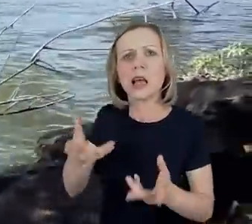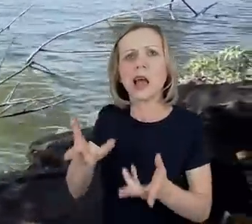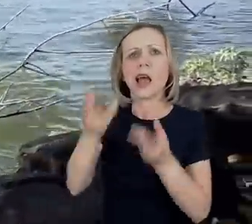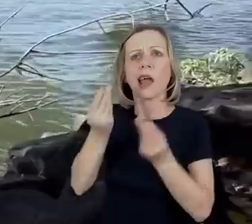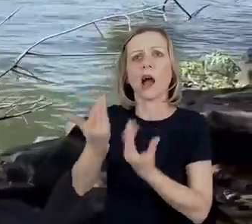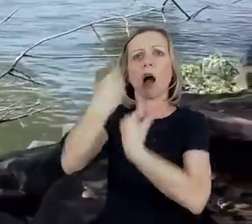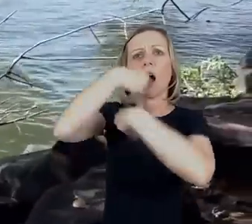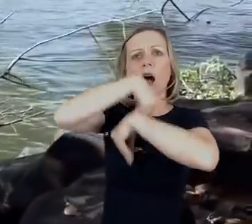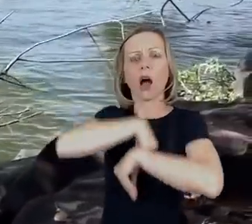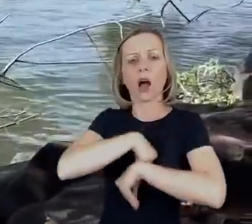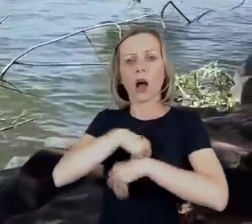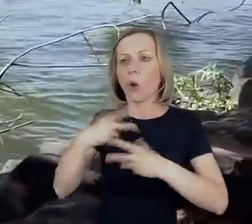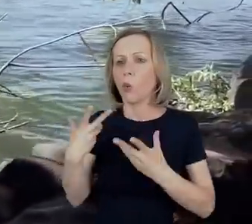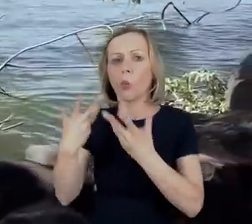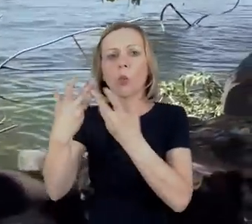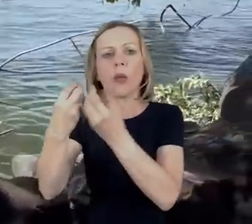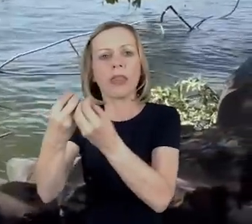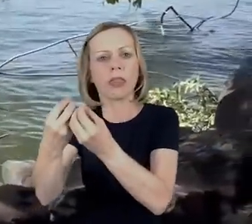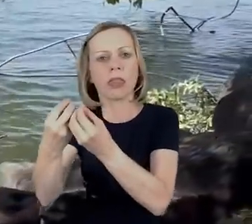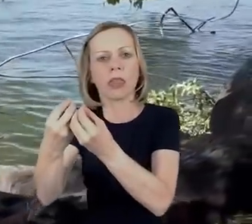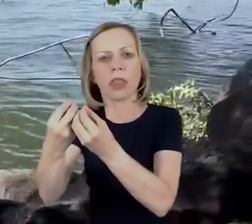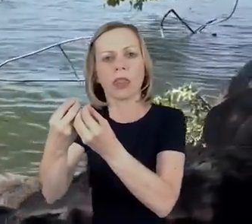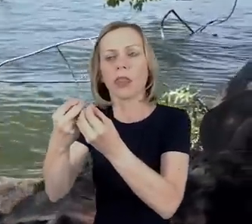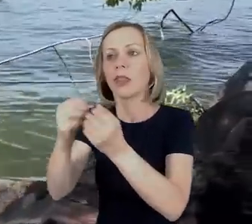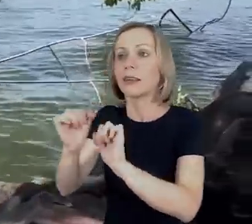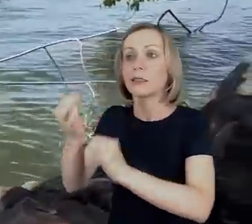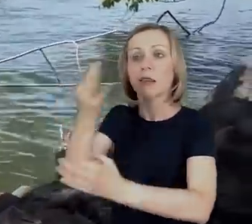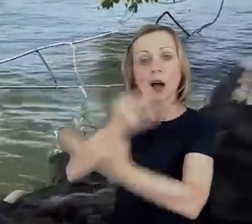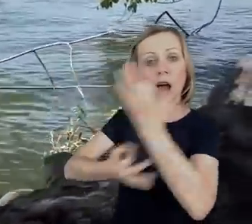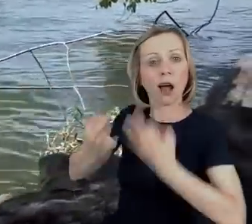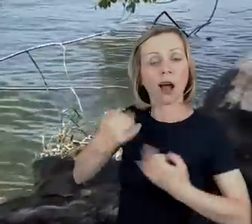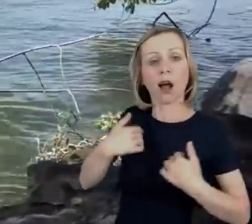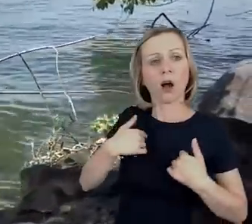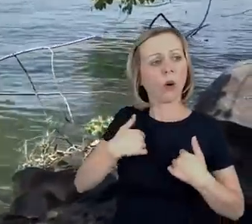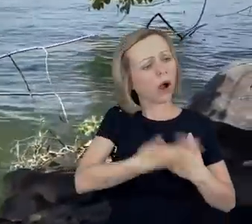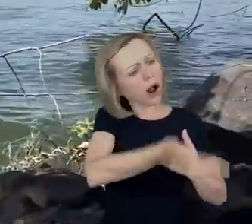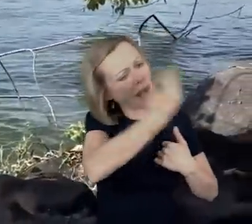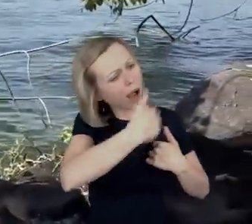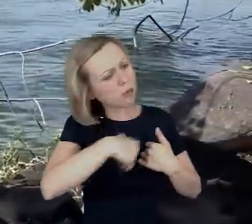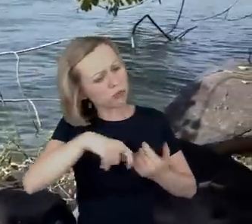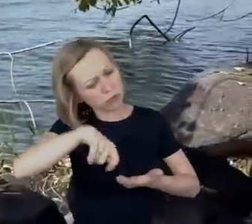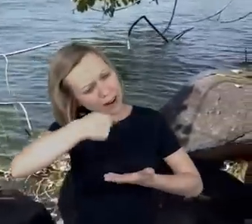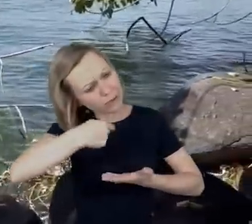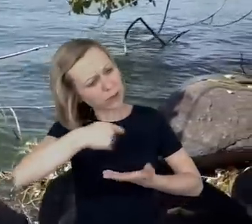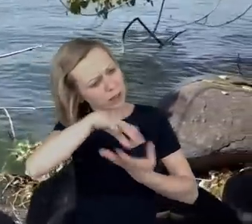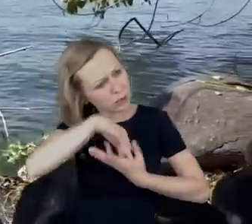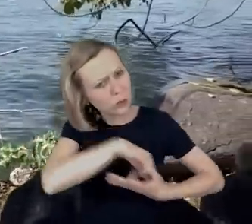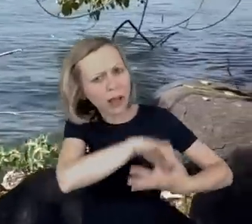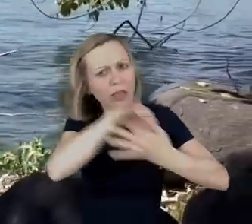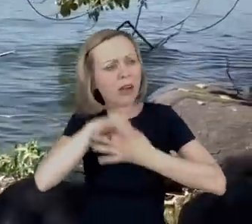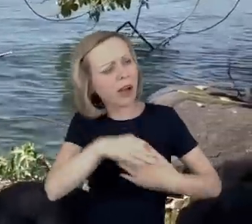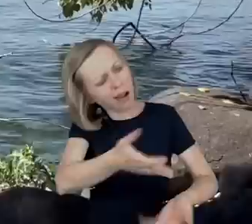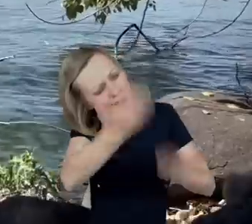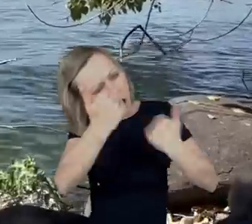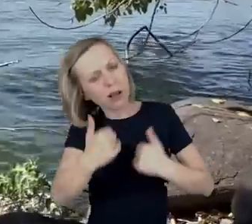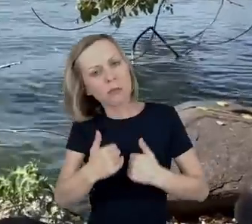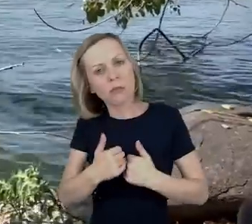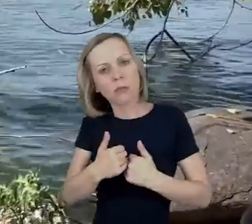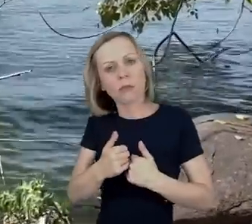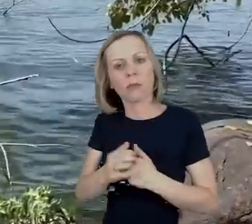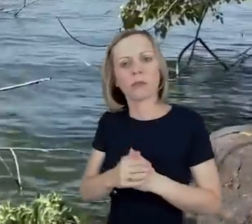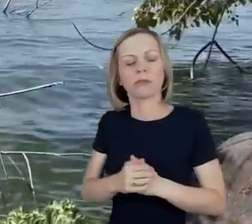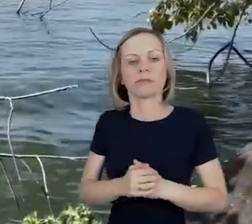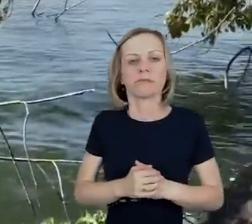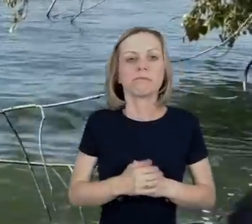If only we can see and stay with him and listen to his invitation, come and have breakfast with